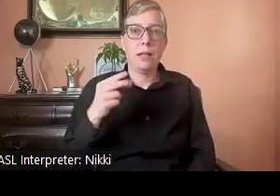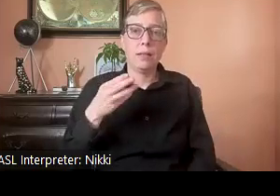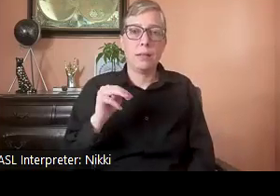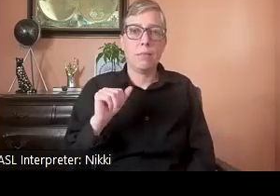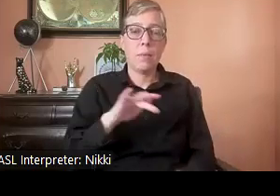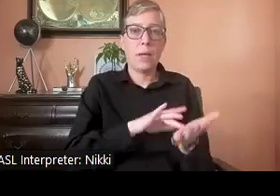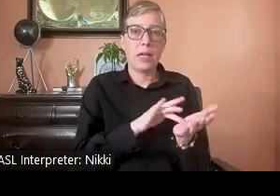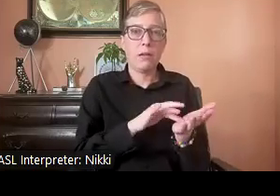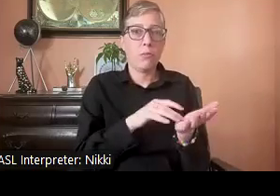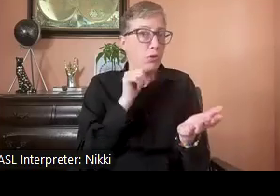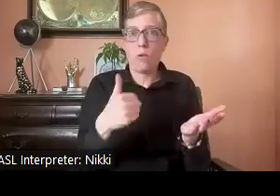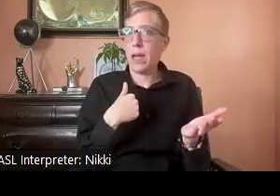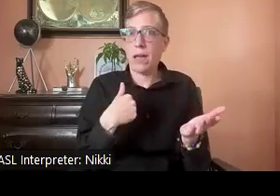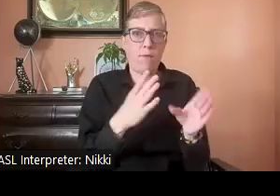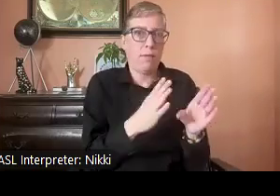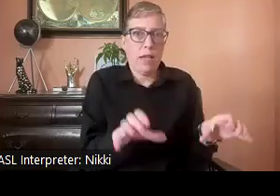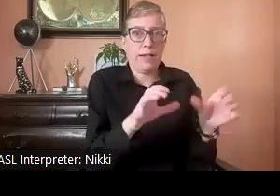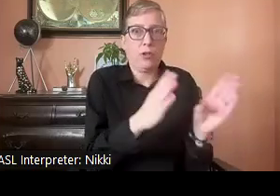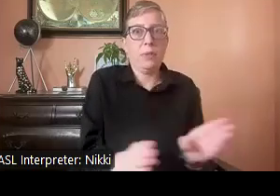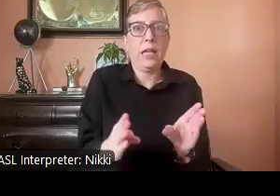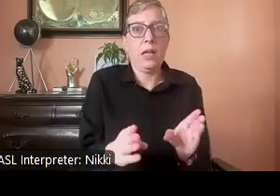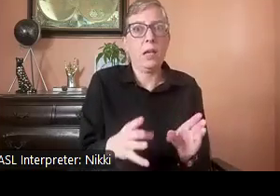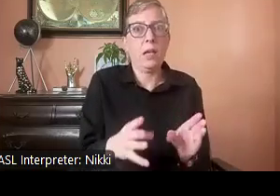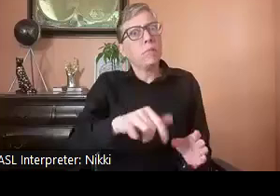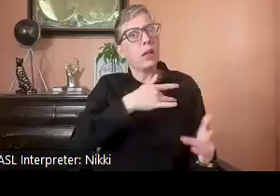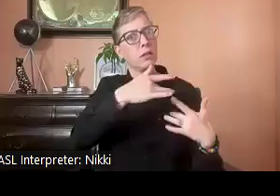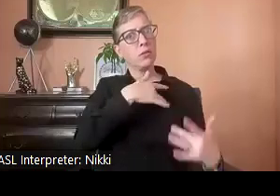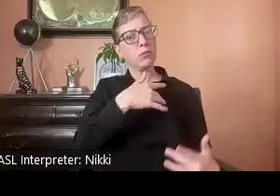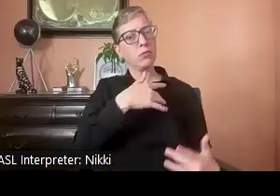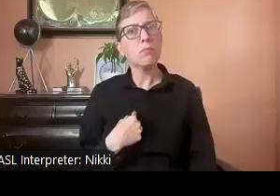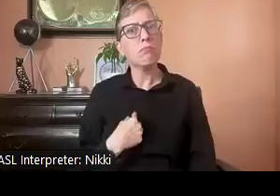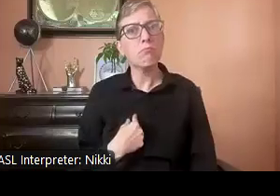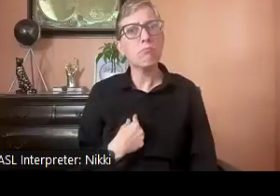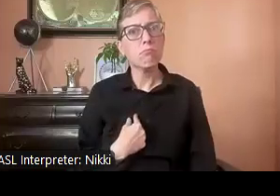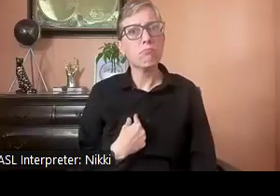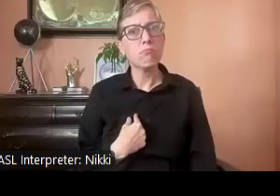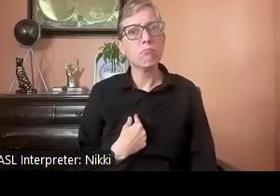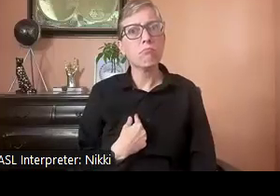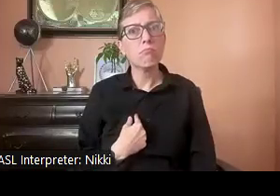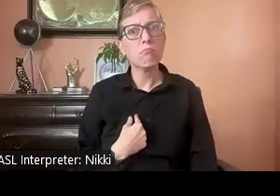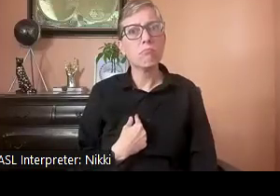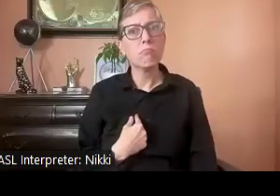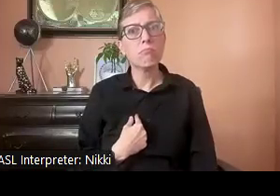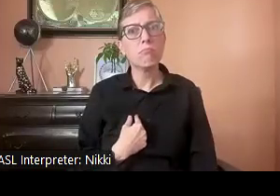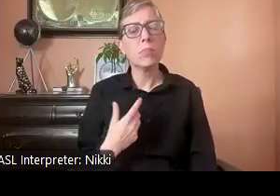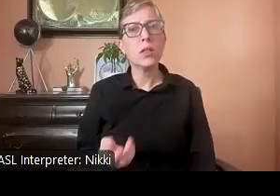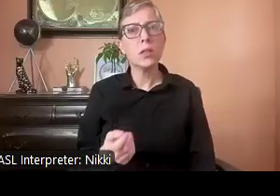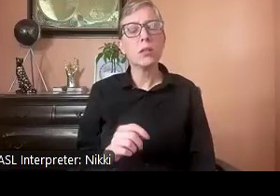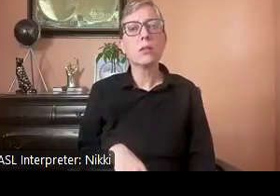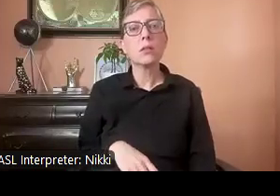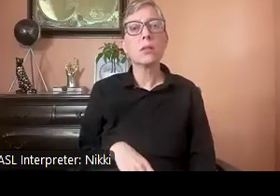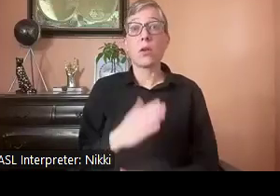that deeply concerns me. And so that's like ways of like that creative destruction, which is kind of letting go of